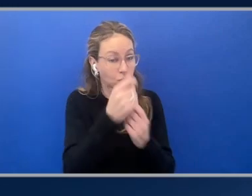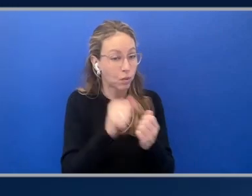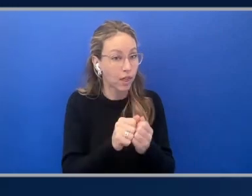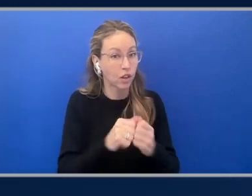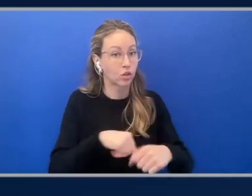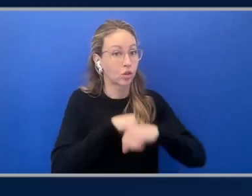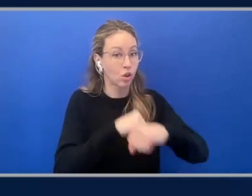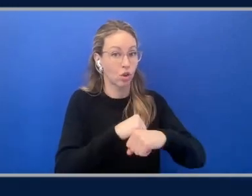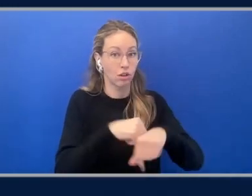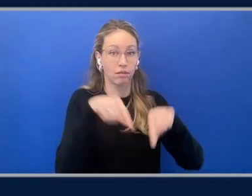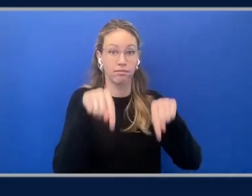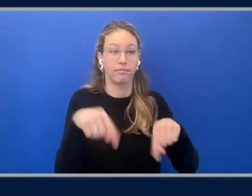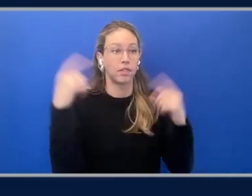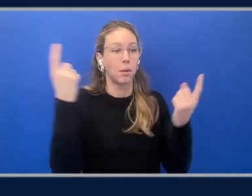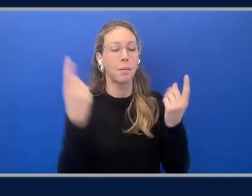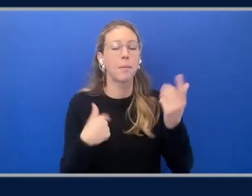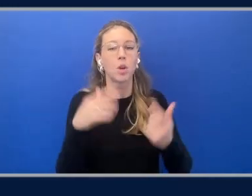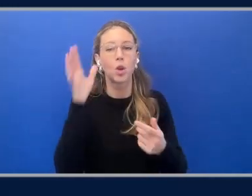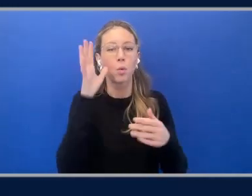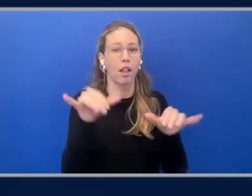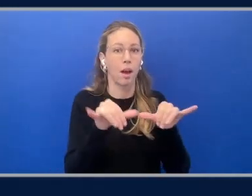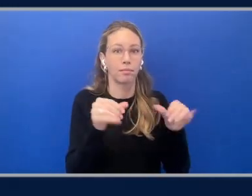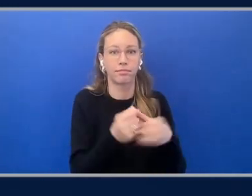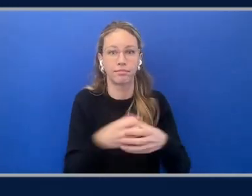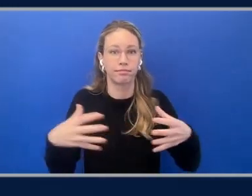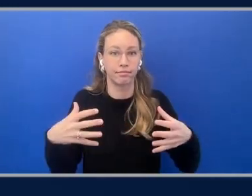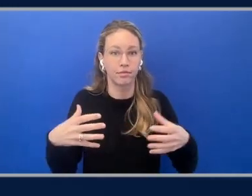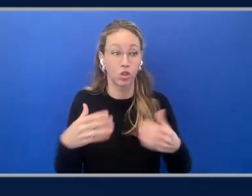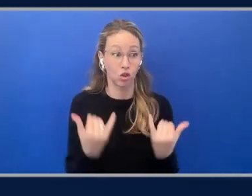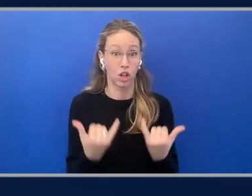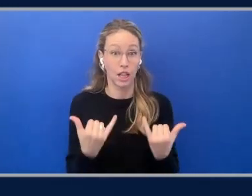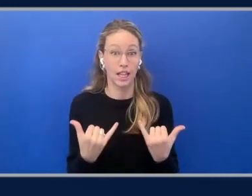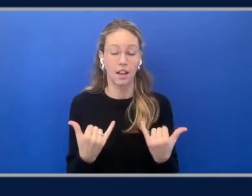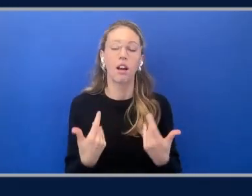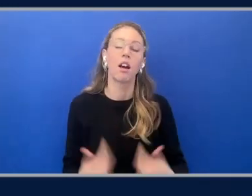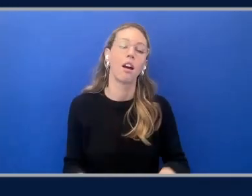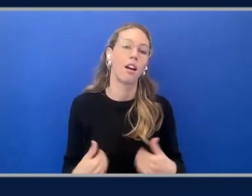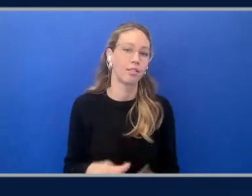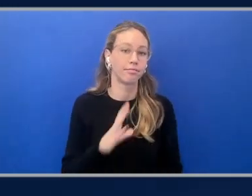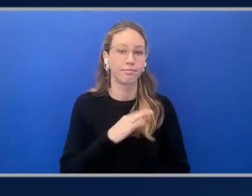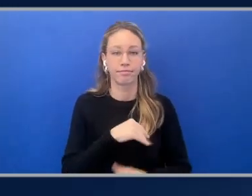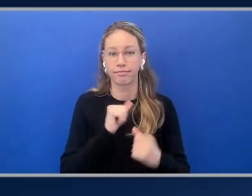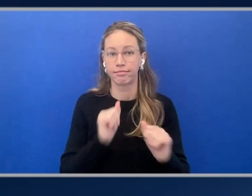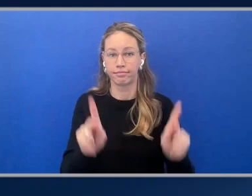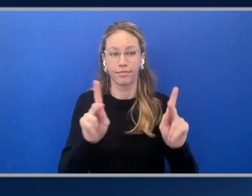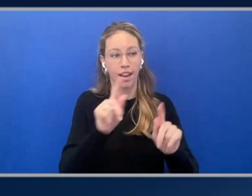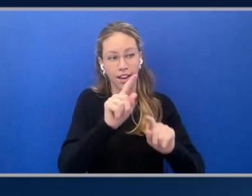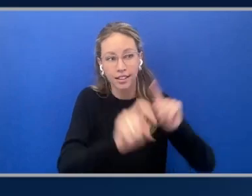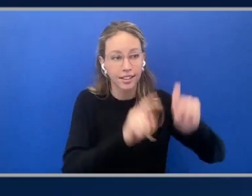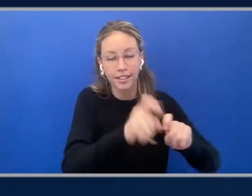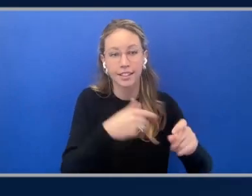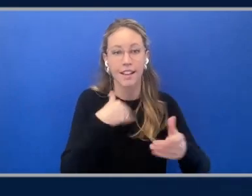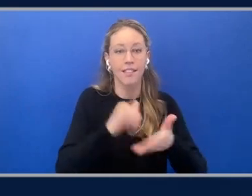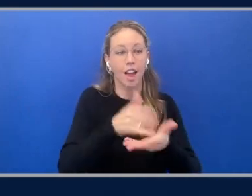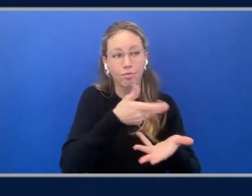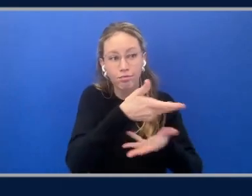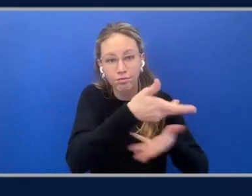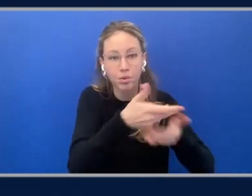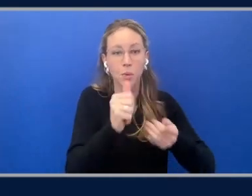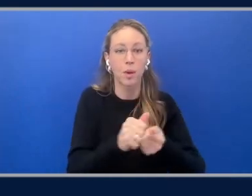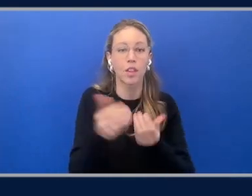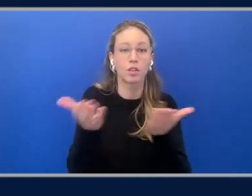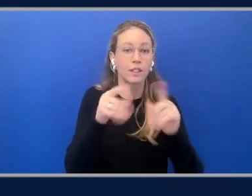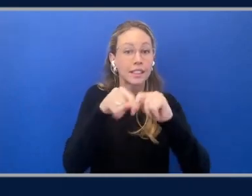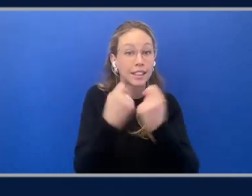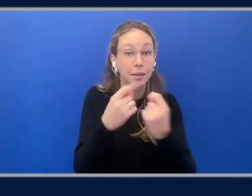that you're kind of upskilling in currently, what a great way to get to ask those questions and have that visibility with, you know, service team members who are